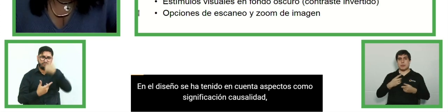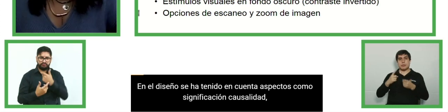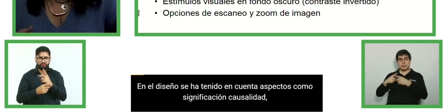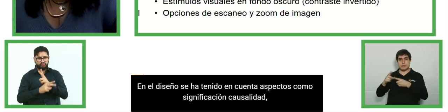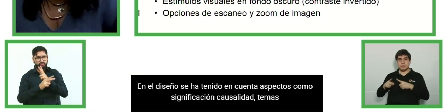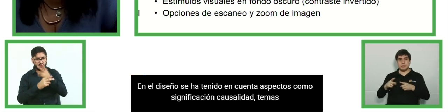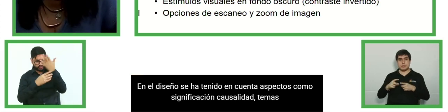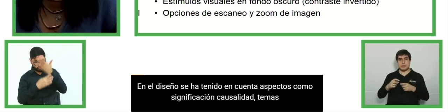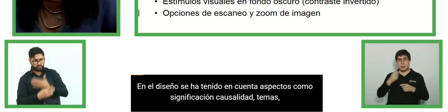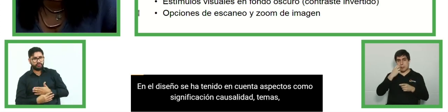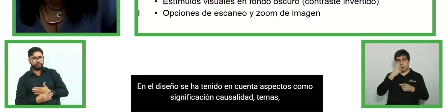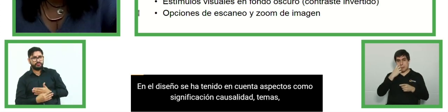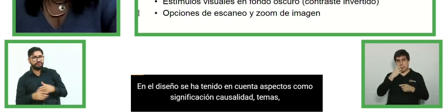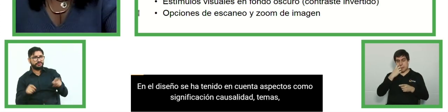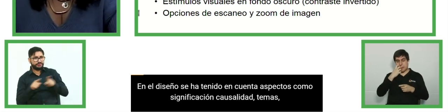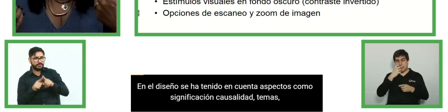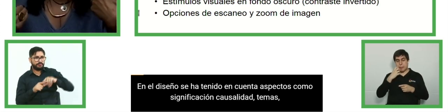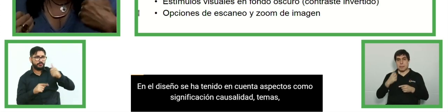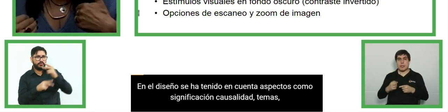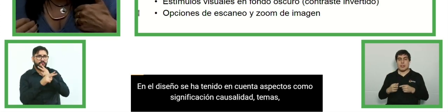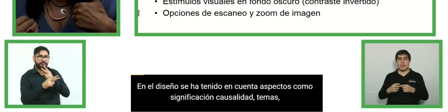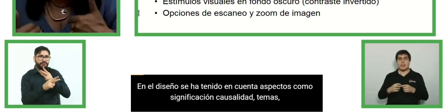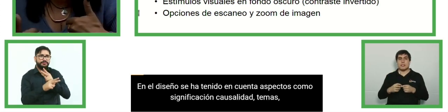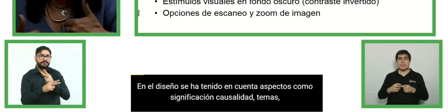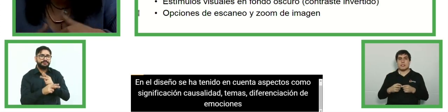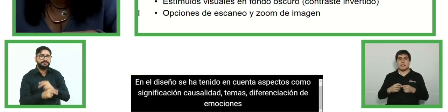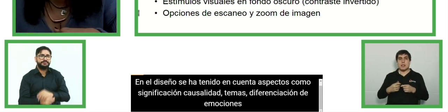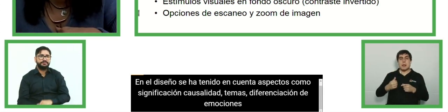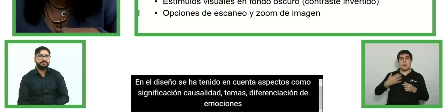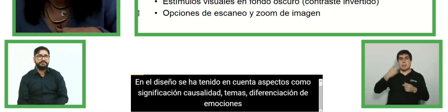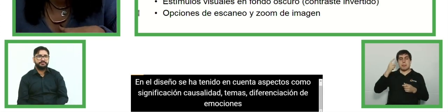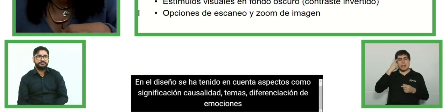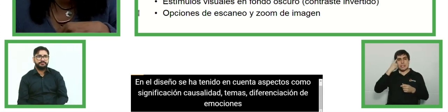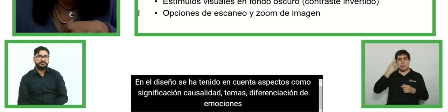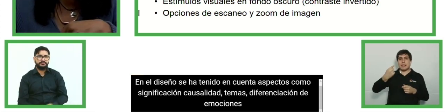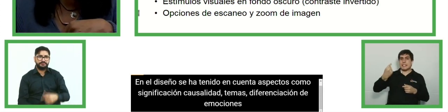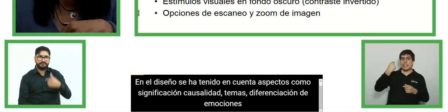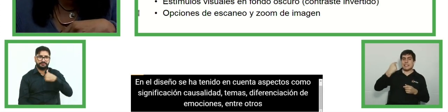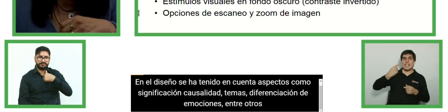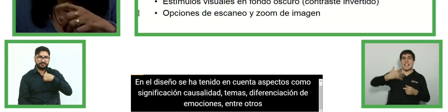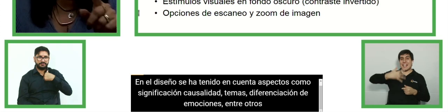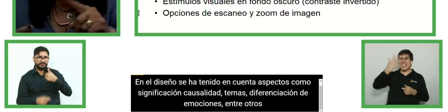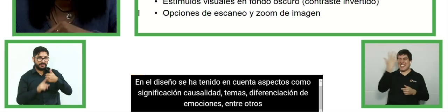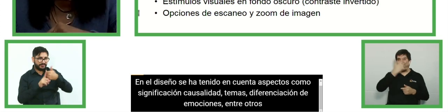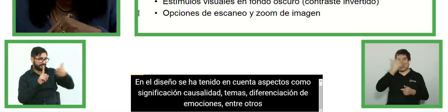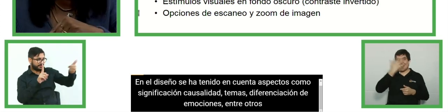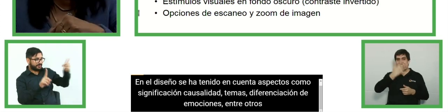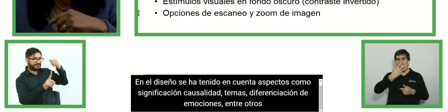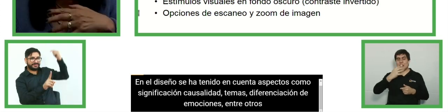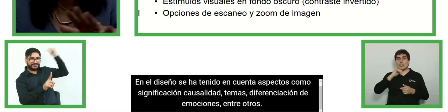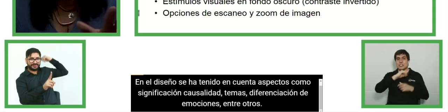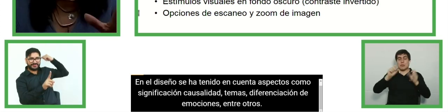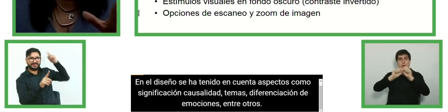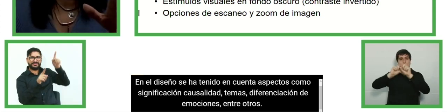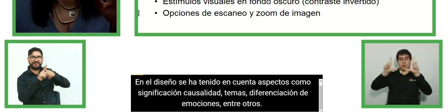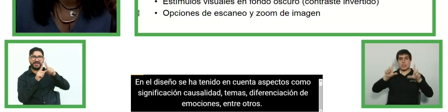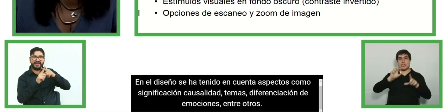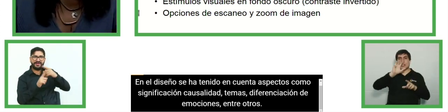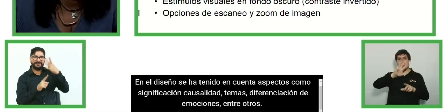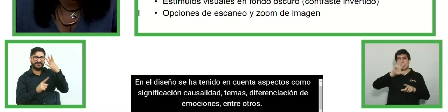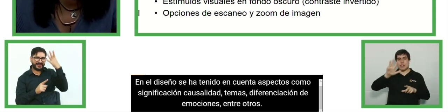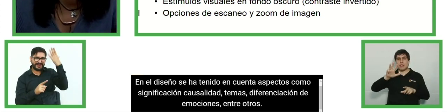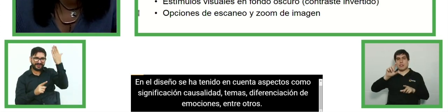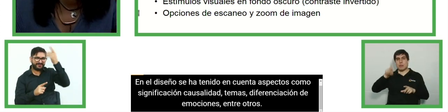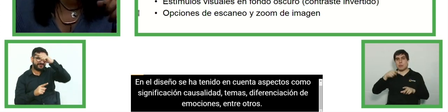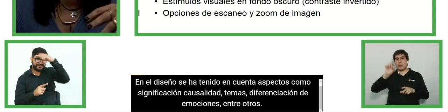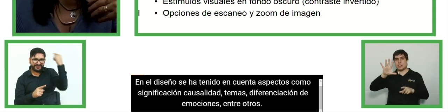The inverted contrast helps the best contrast available to